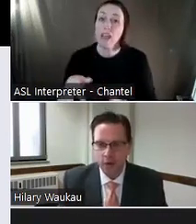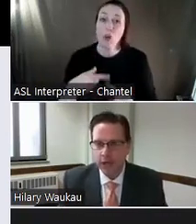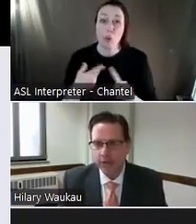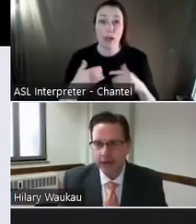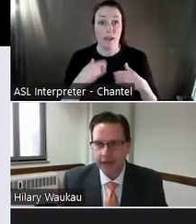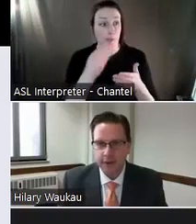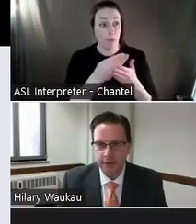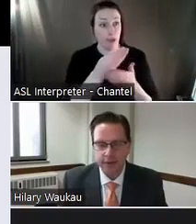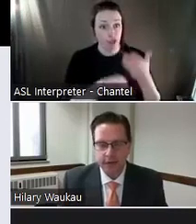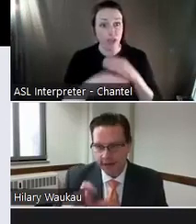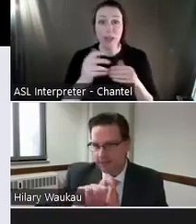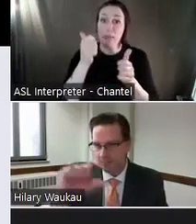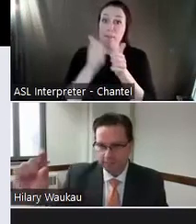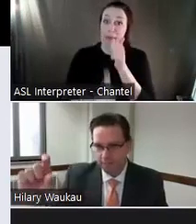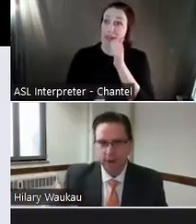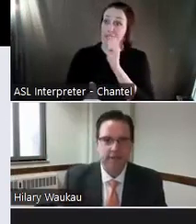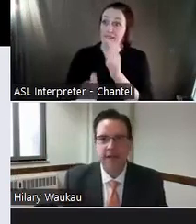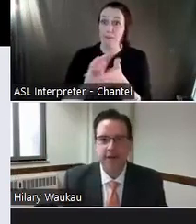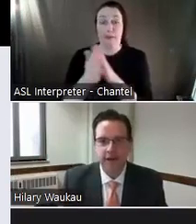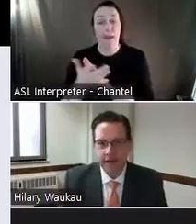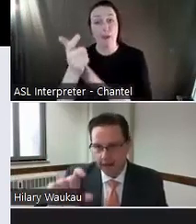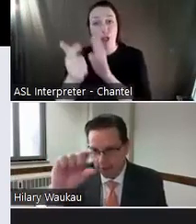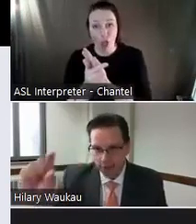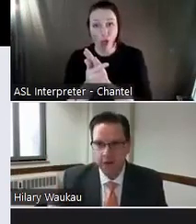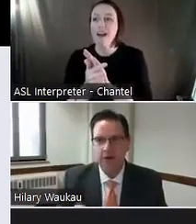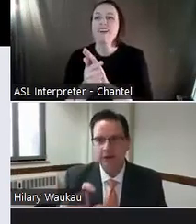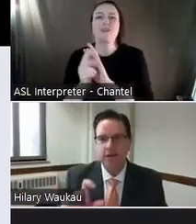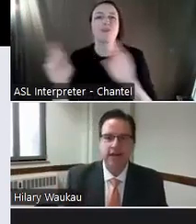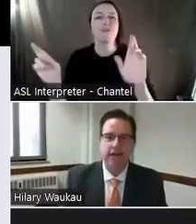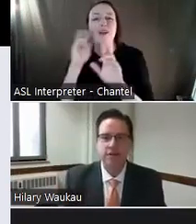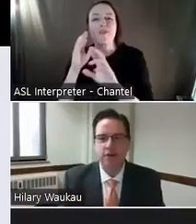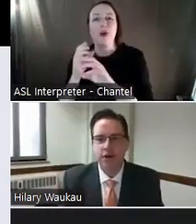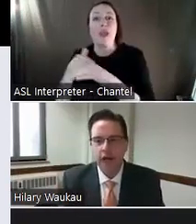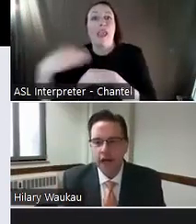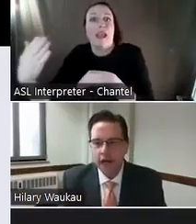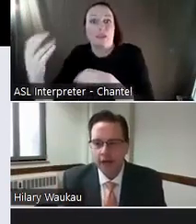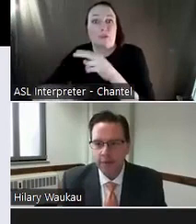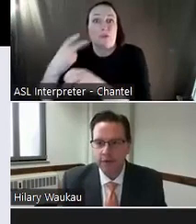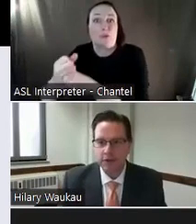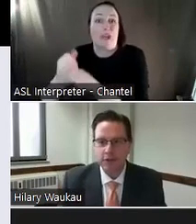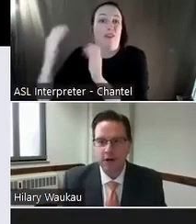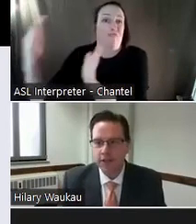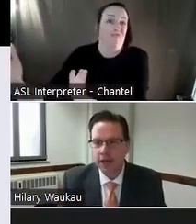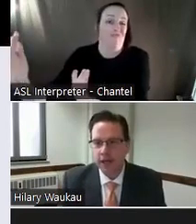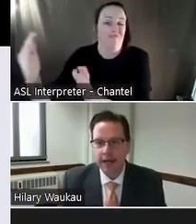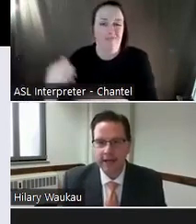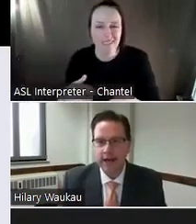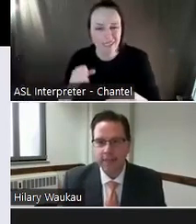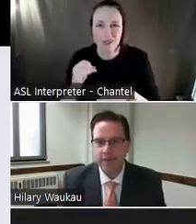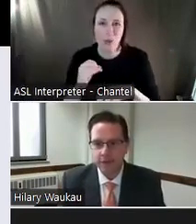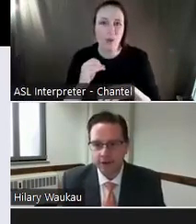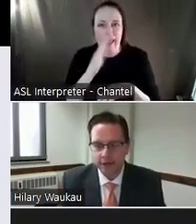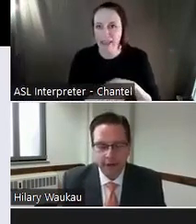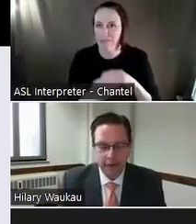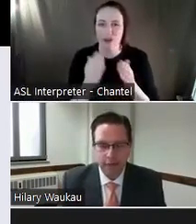start working on the next budget budget cycle and redoing all the stuff again. So if we were to start at the top